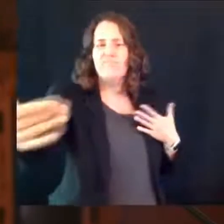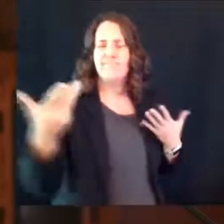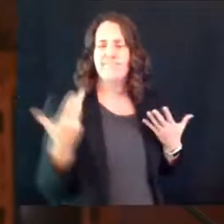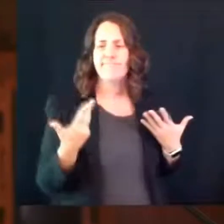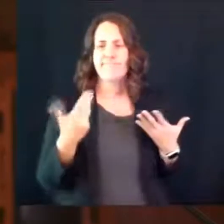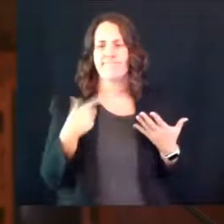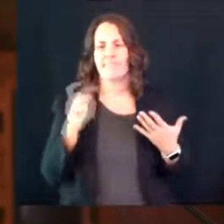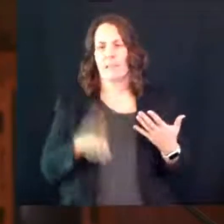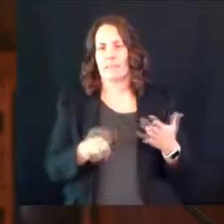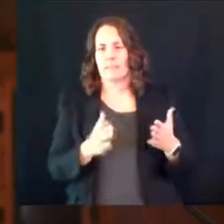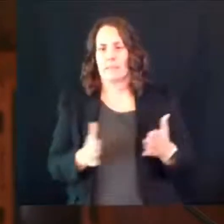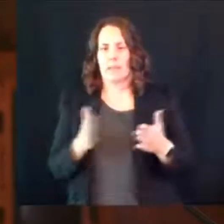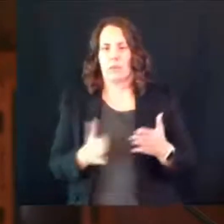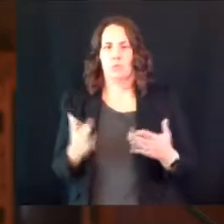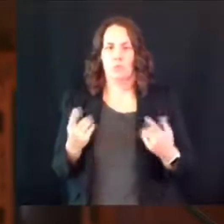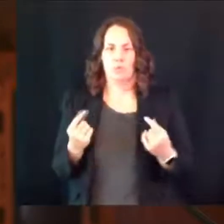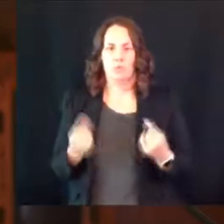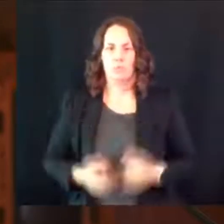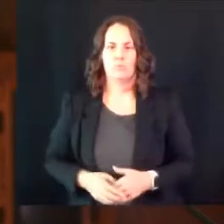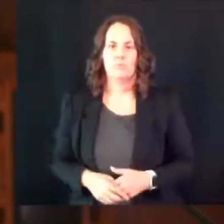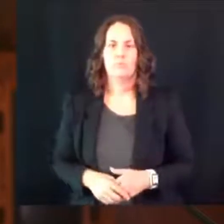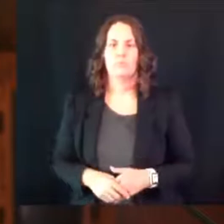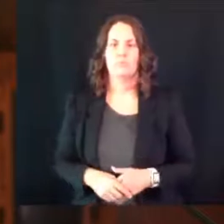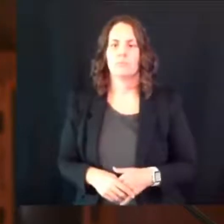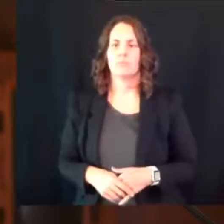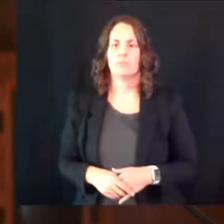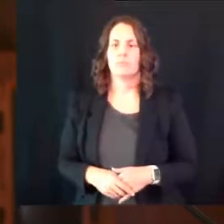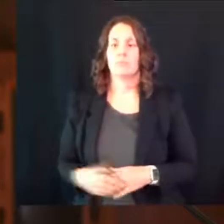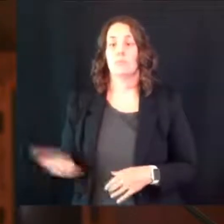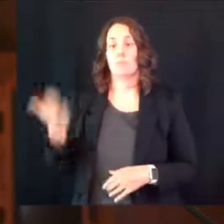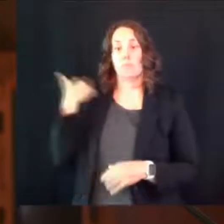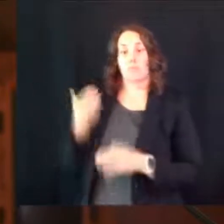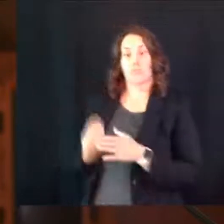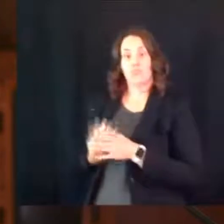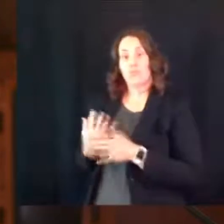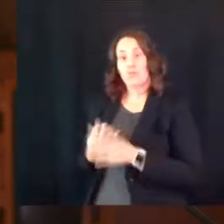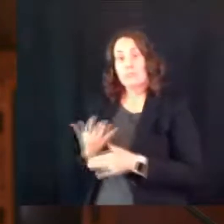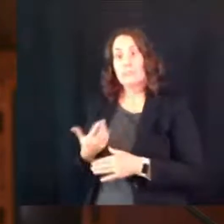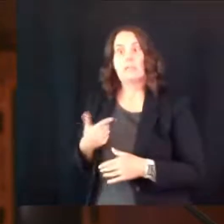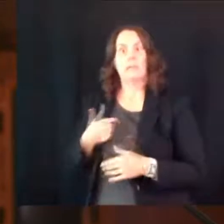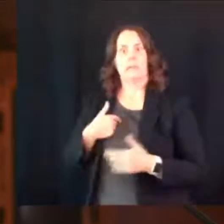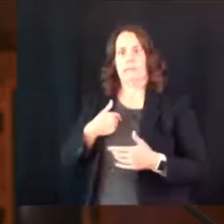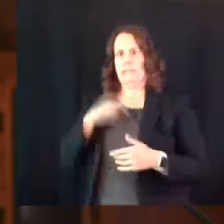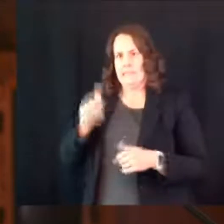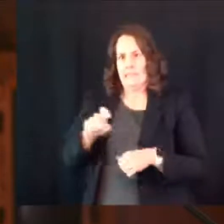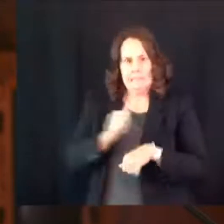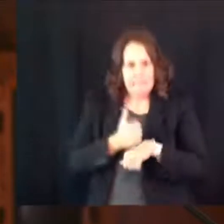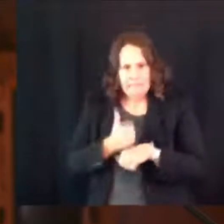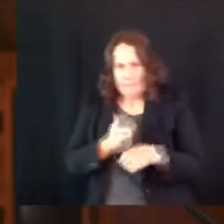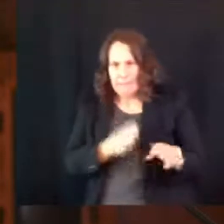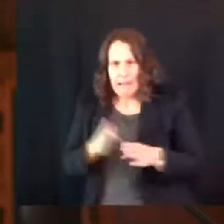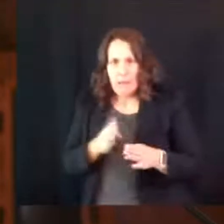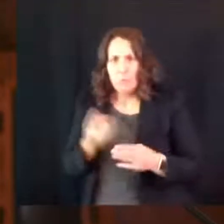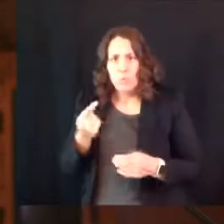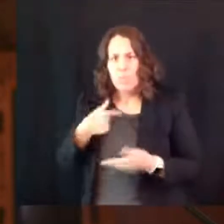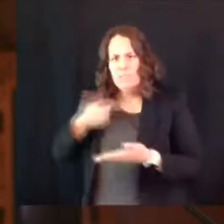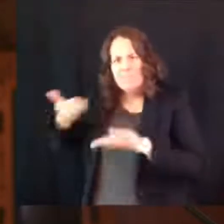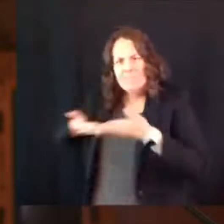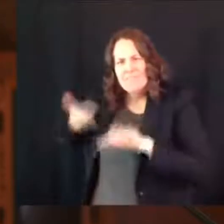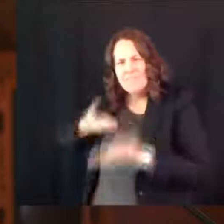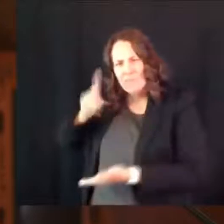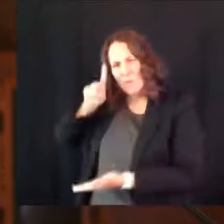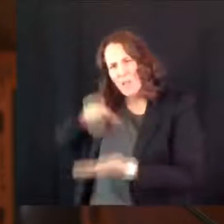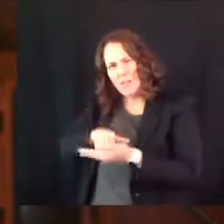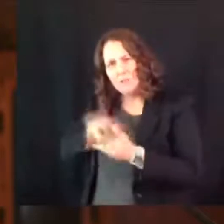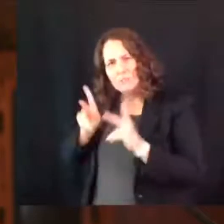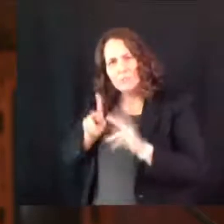contact tracing system, building a statewide testing system, planning and setting up that alternate care facility, which is